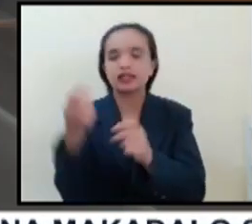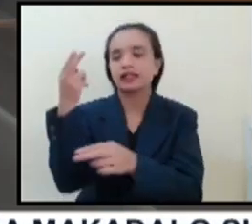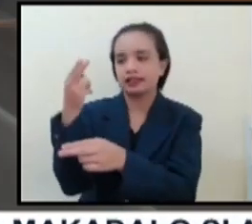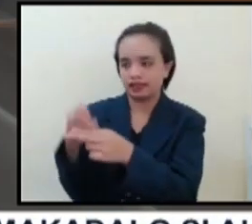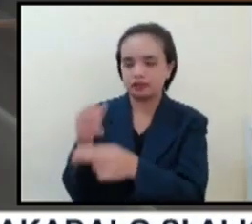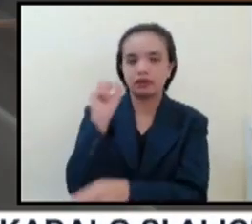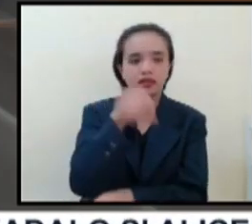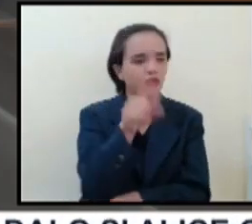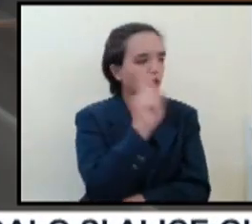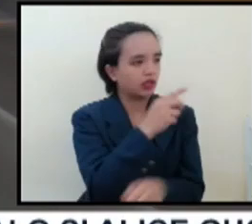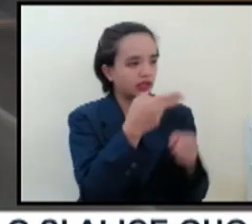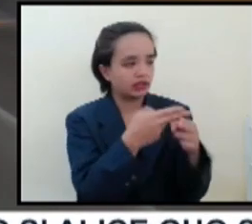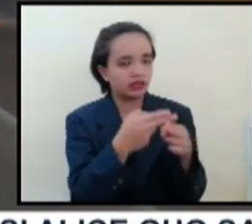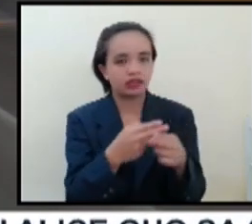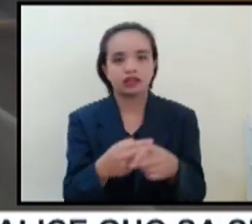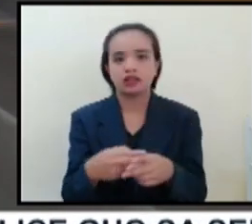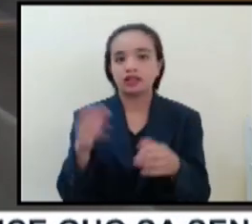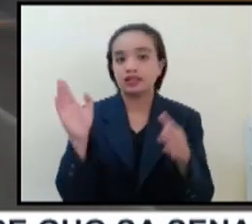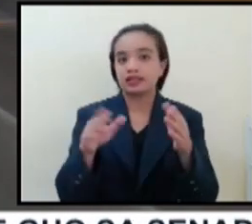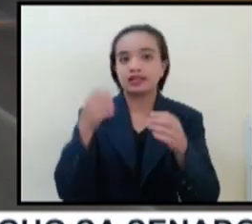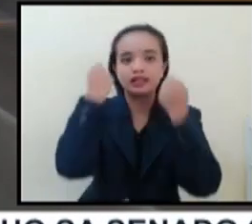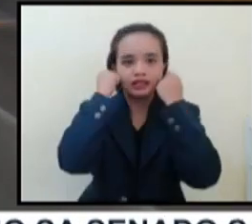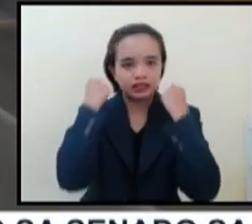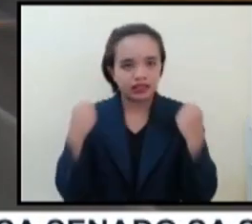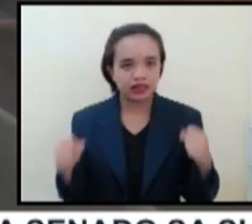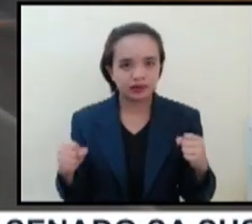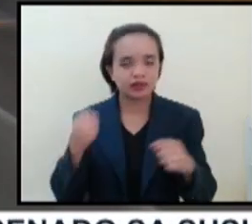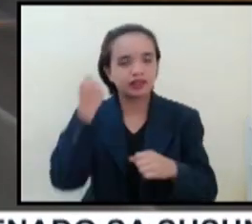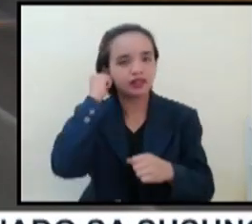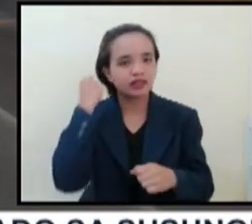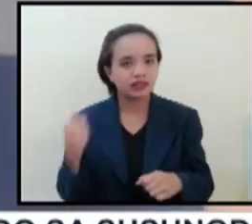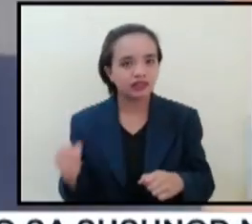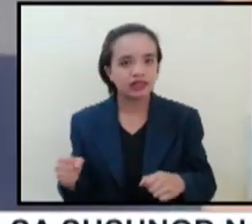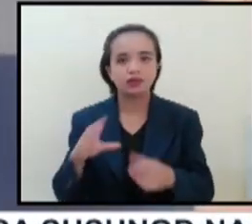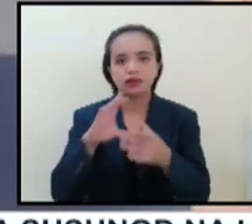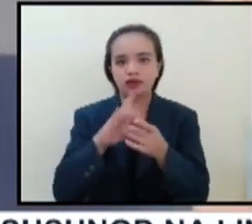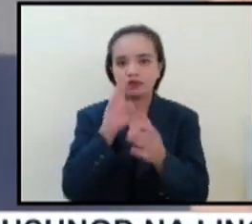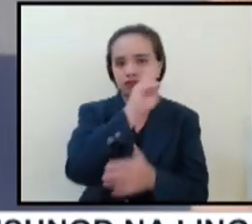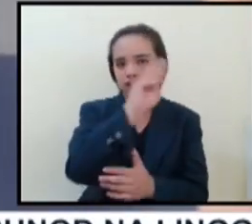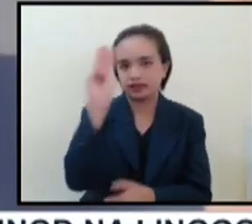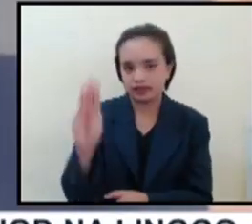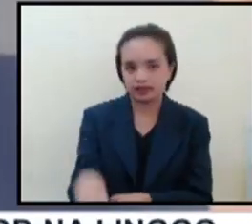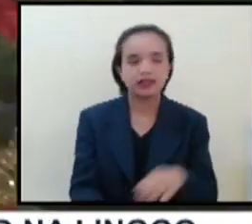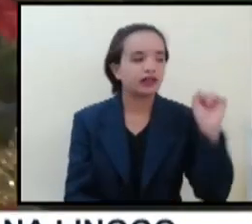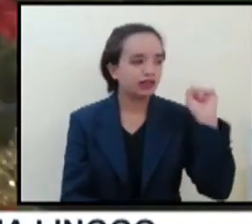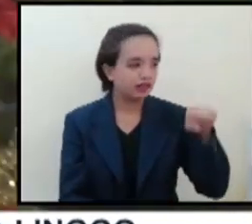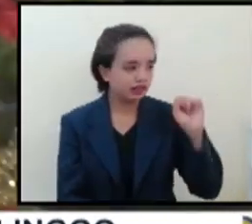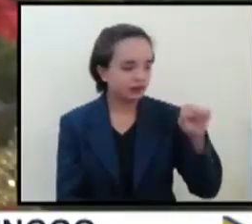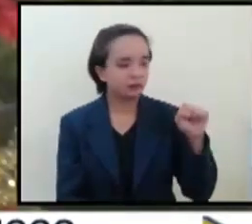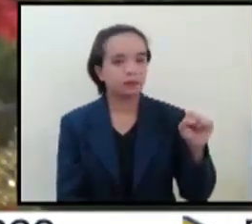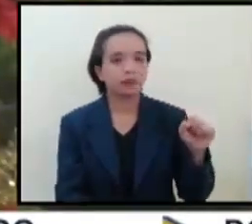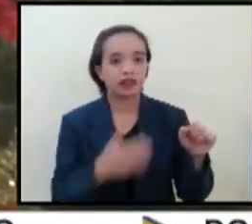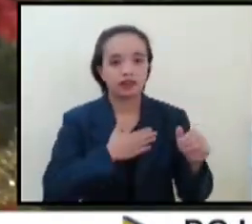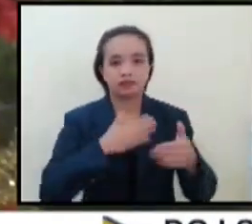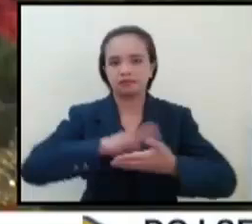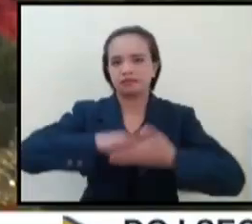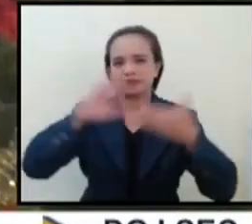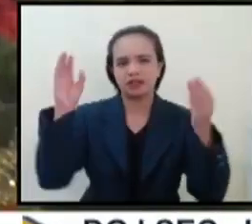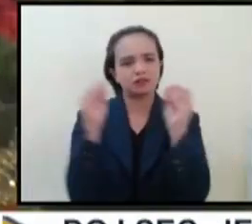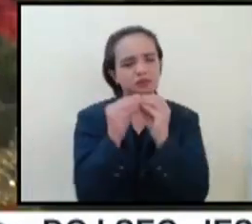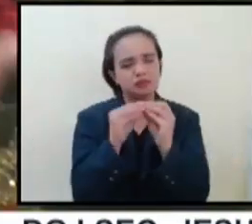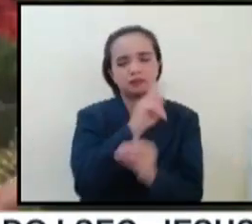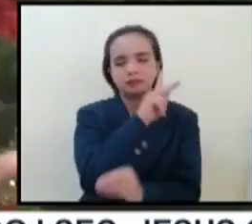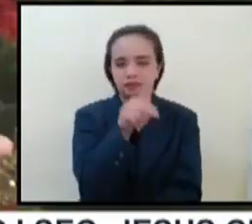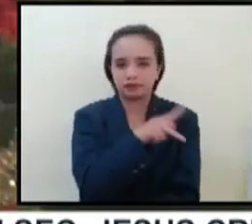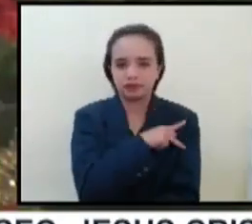is? Sound of Manila. And ngayon nag-vlog ka na rin. Yes. So yung vlog ko naman is more of personal. Pero mm-hmm. I